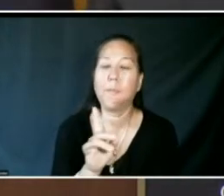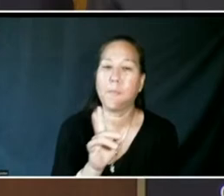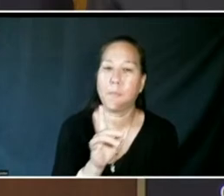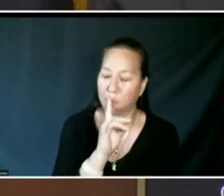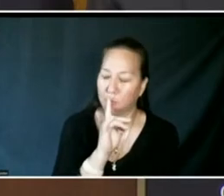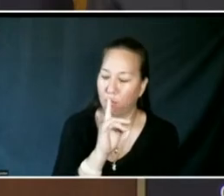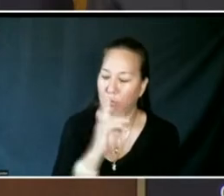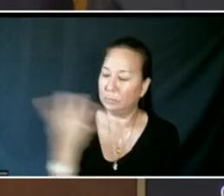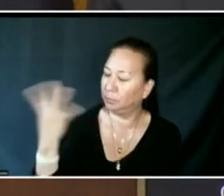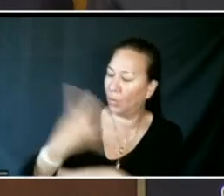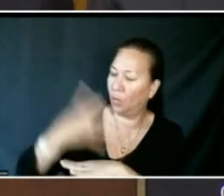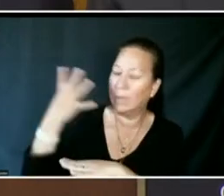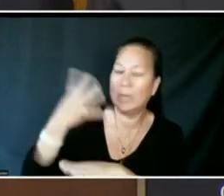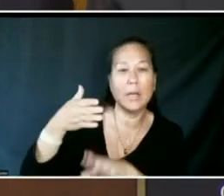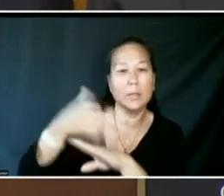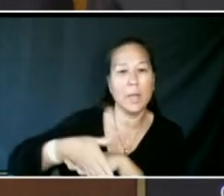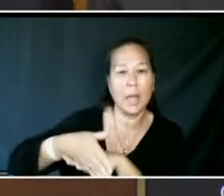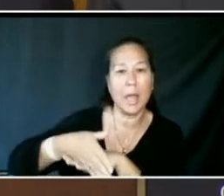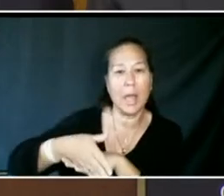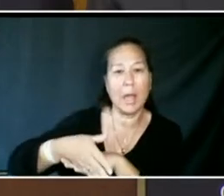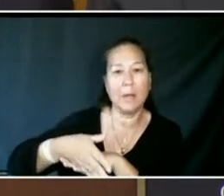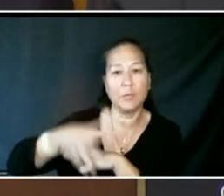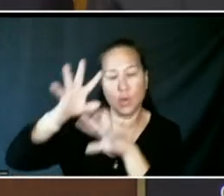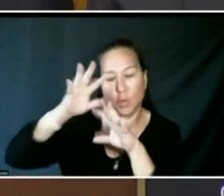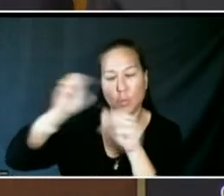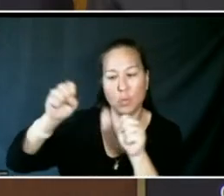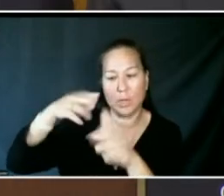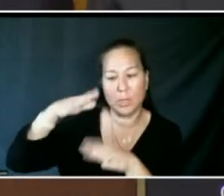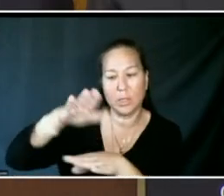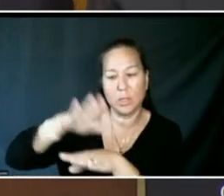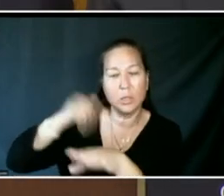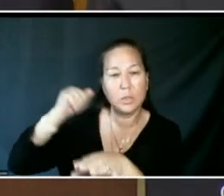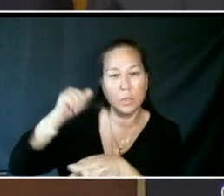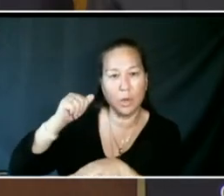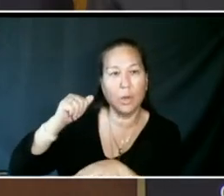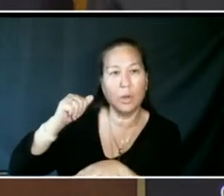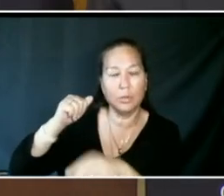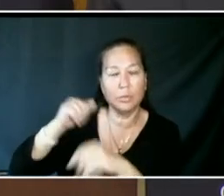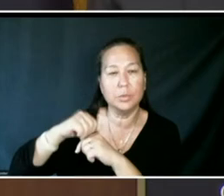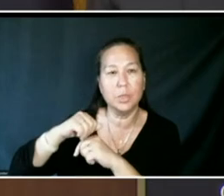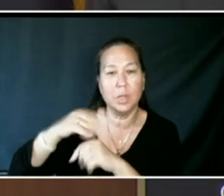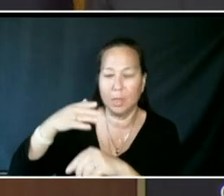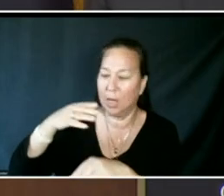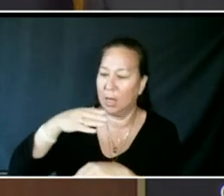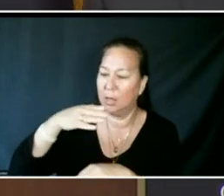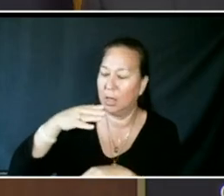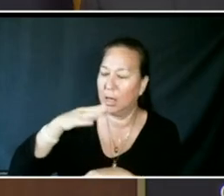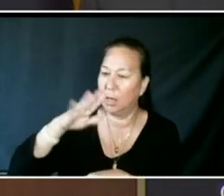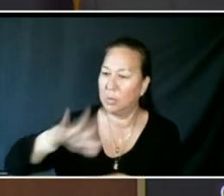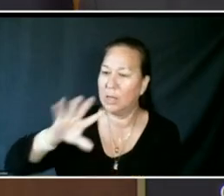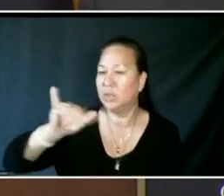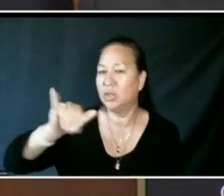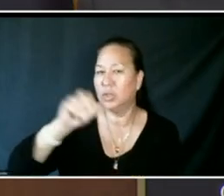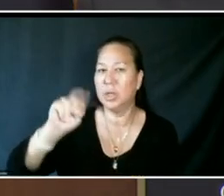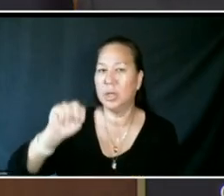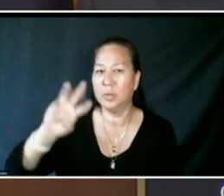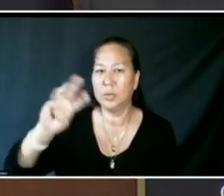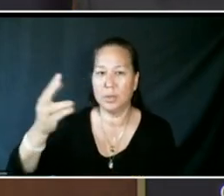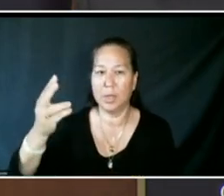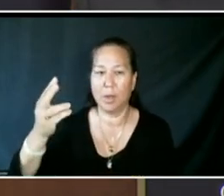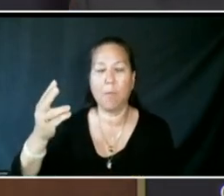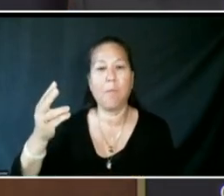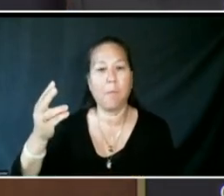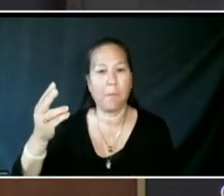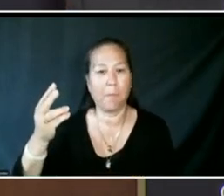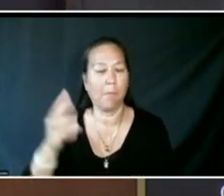4 days after the president's call to Secretary Raffensperger was January 6th. The president whipped up the crowd in front of the Ellipse, once again